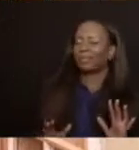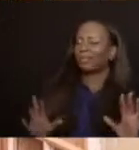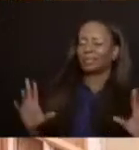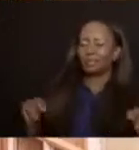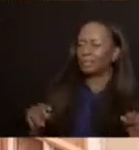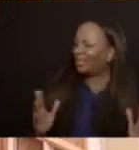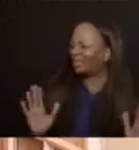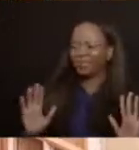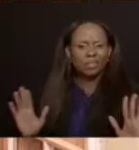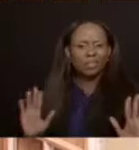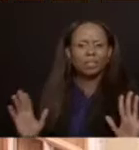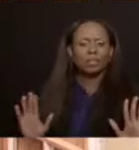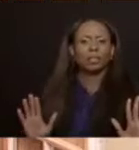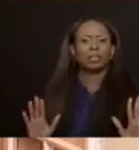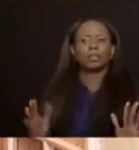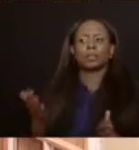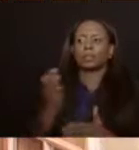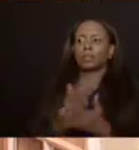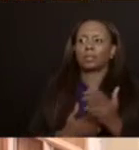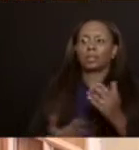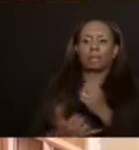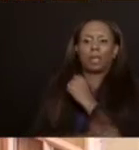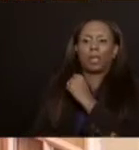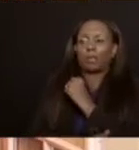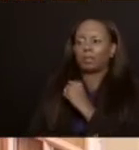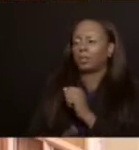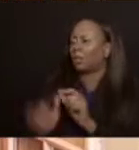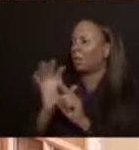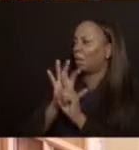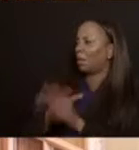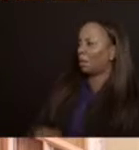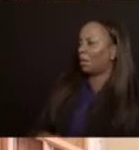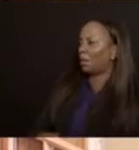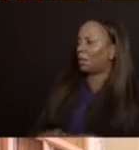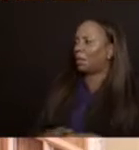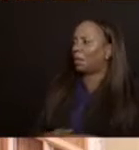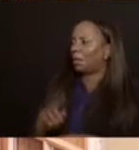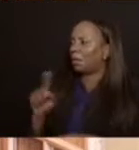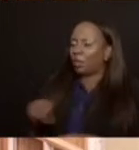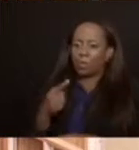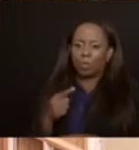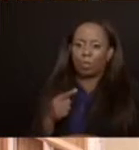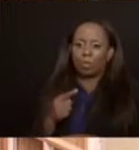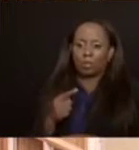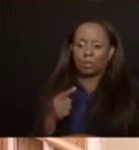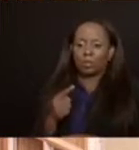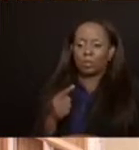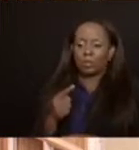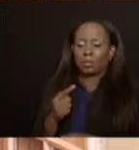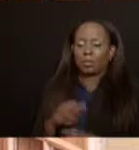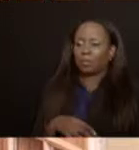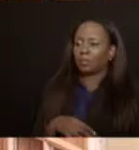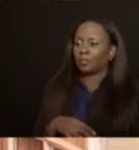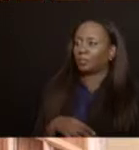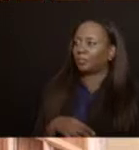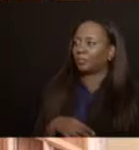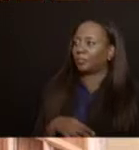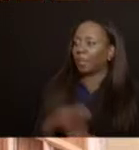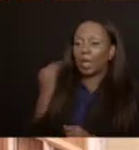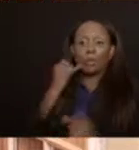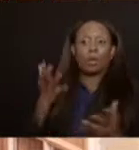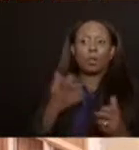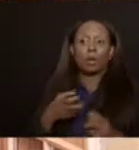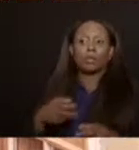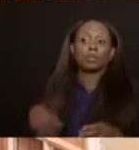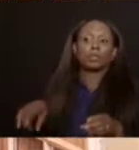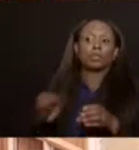There are some countries in the world that have mandated that you can only travel on public transport if you're vaccinated.